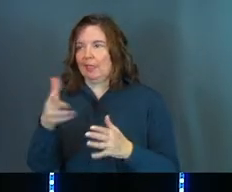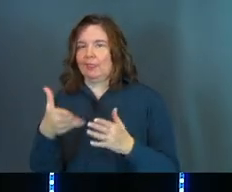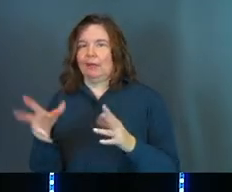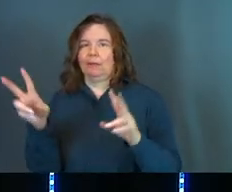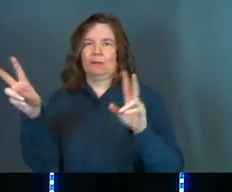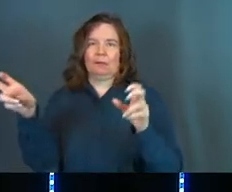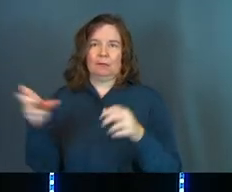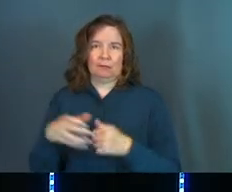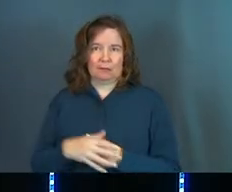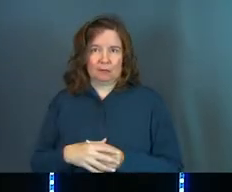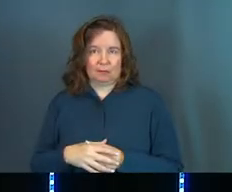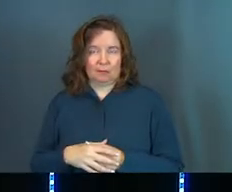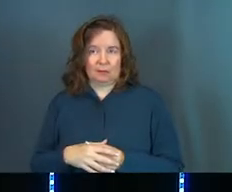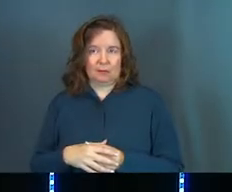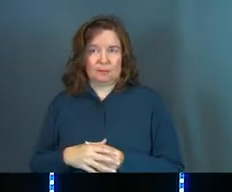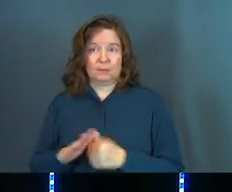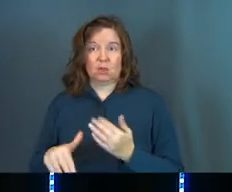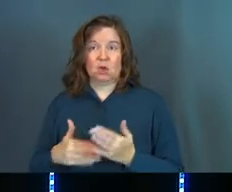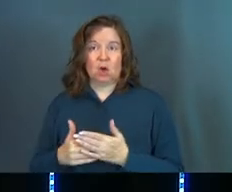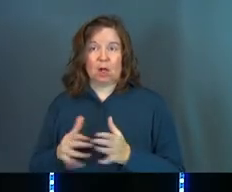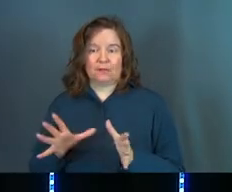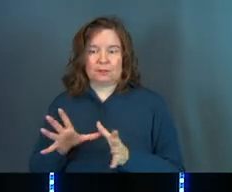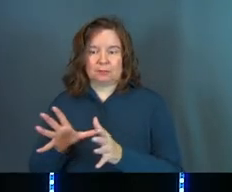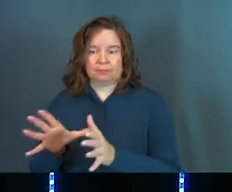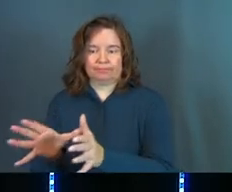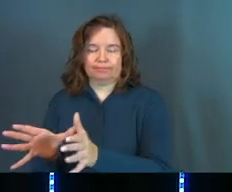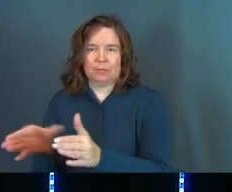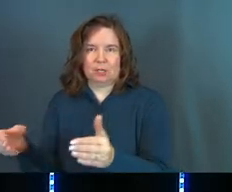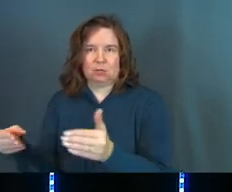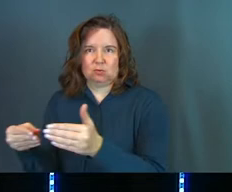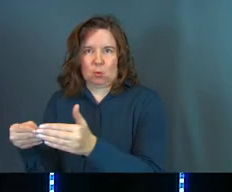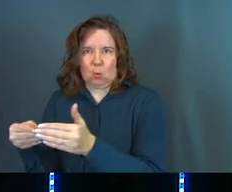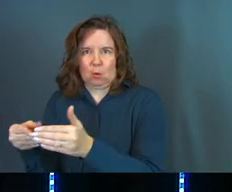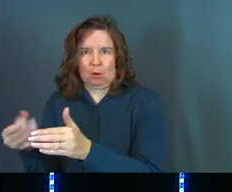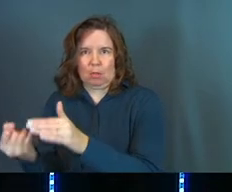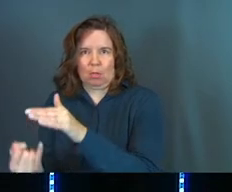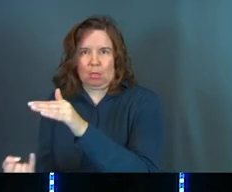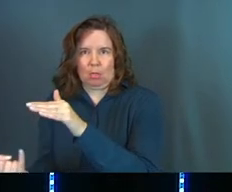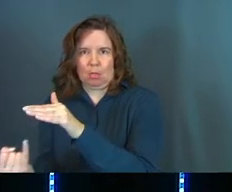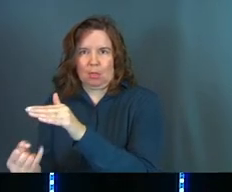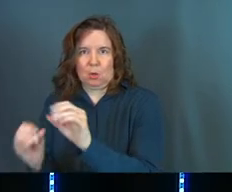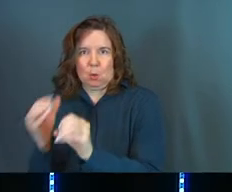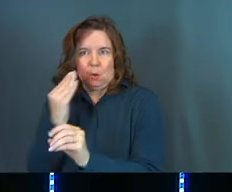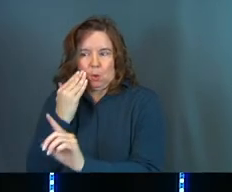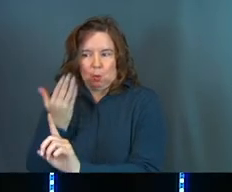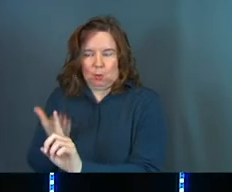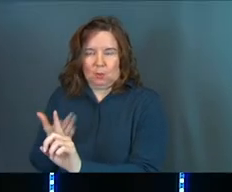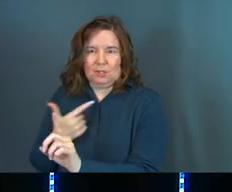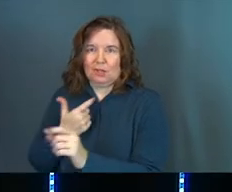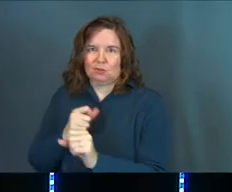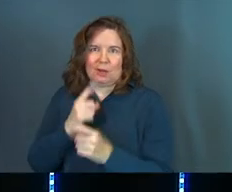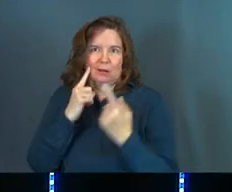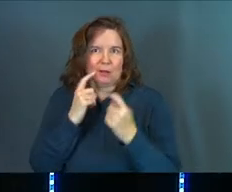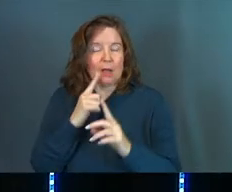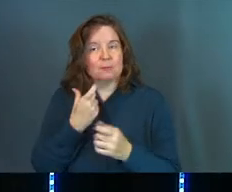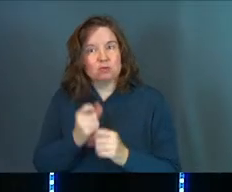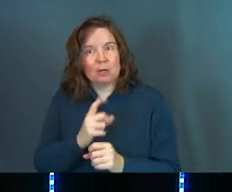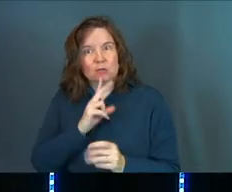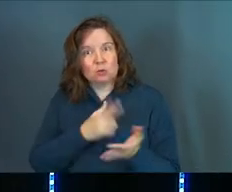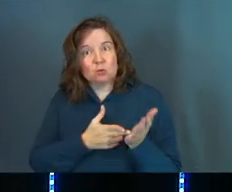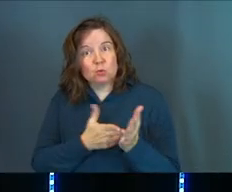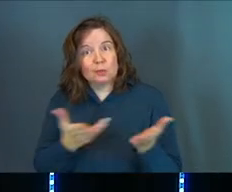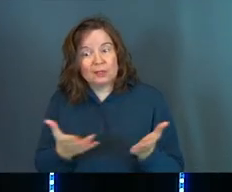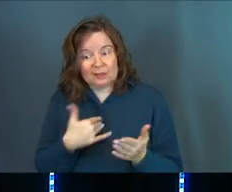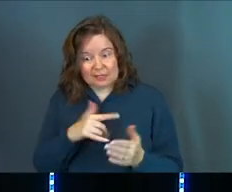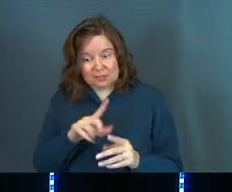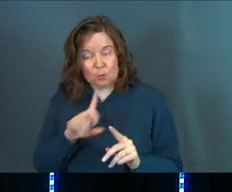thing. And all of it pushes you into this dark corner where nobody knows you. And I'm not trying to do a sob story. I'm just trying to talk the truth